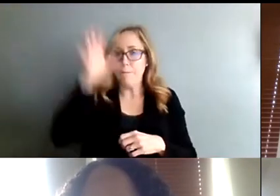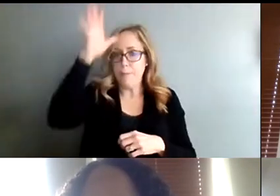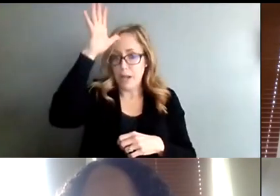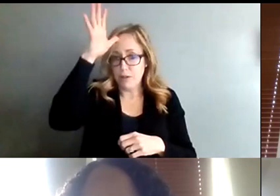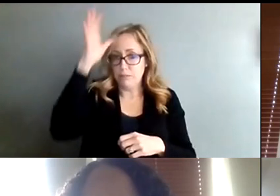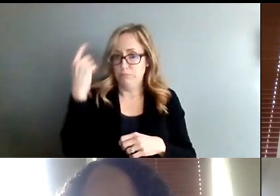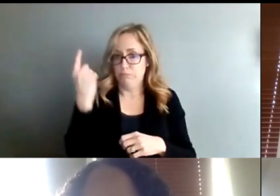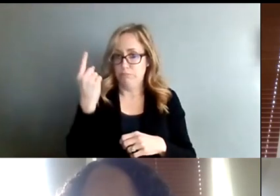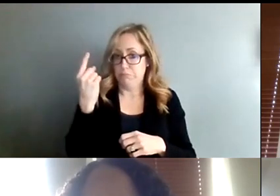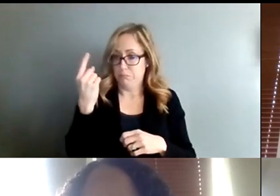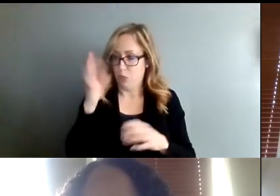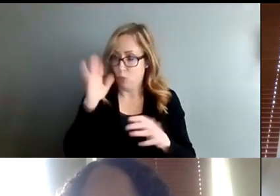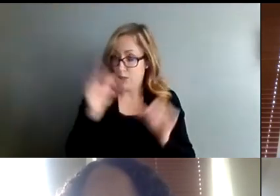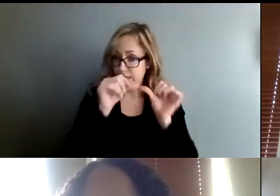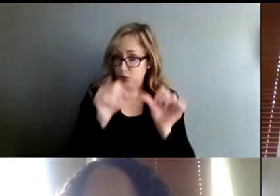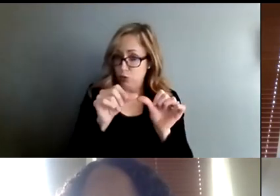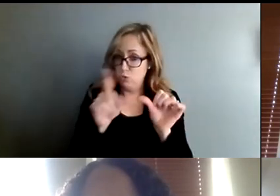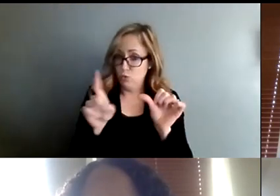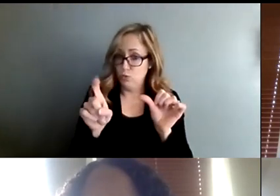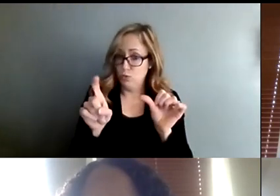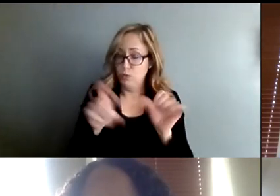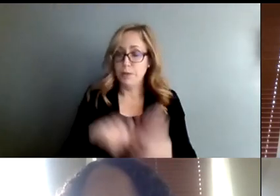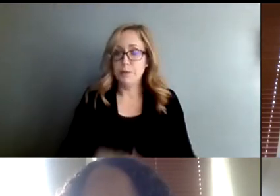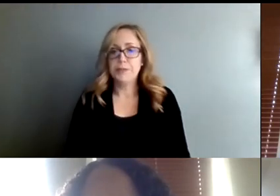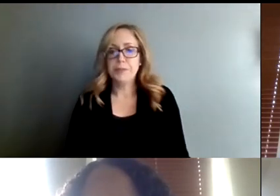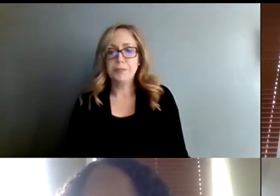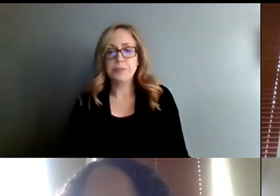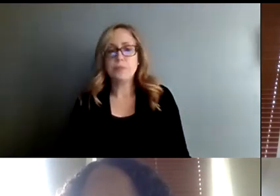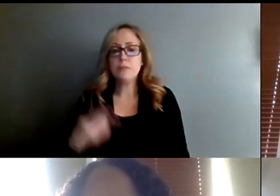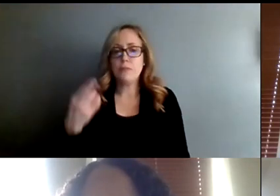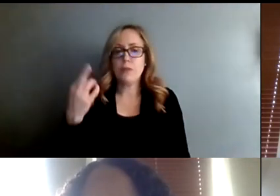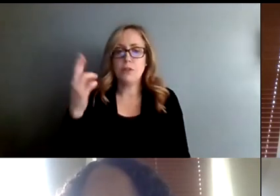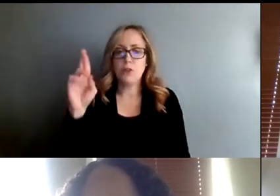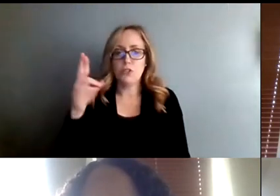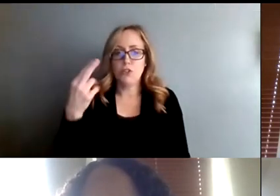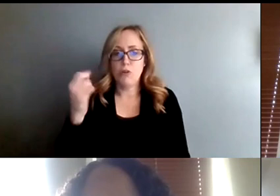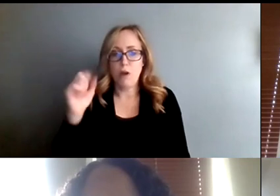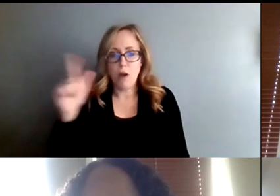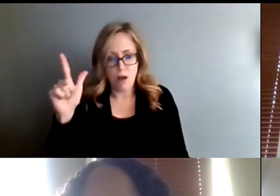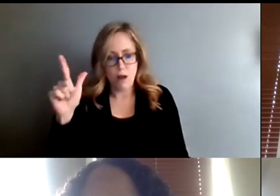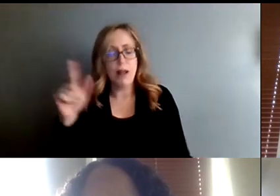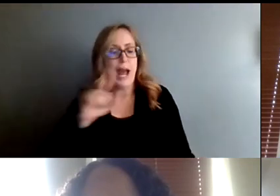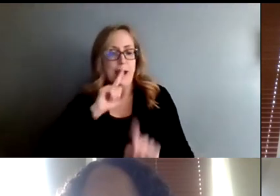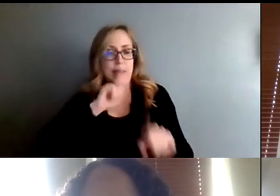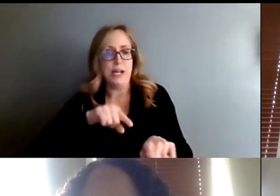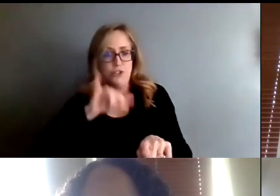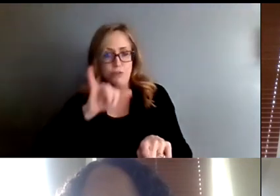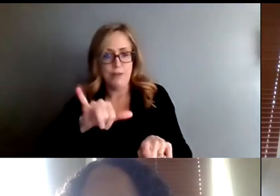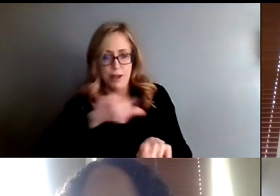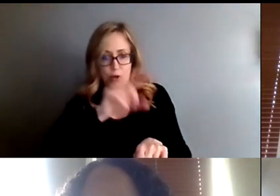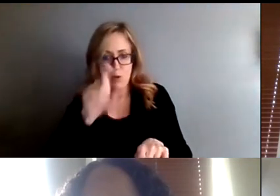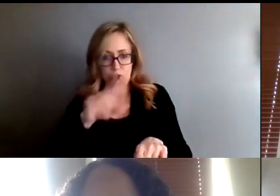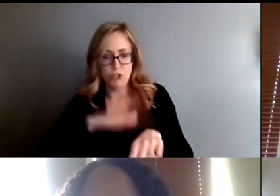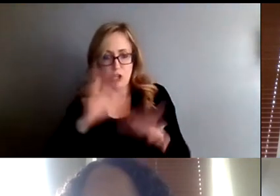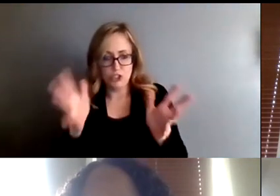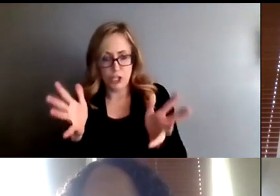continue. Dr. Hall? Yes, I answered a chat question in regards to that earlier. We're